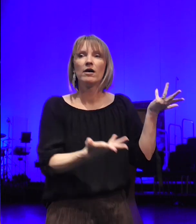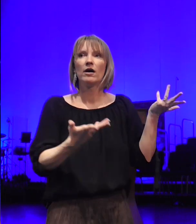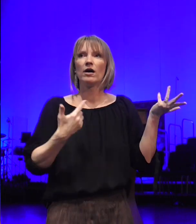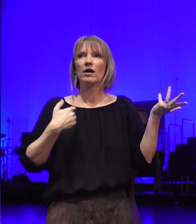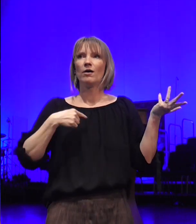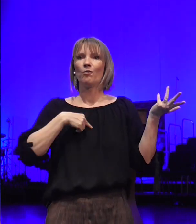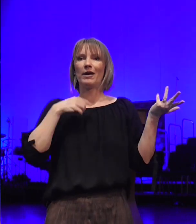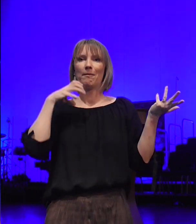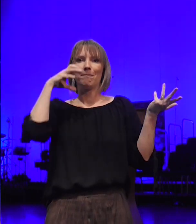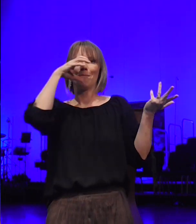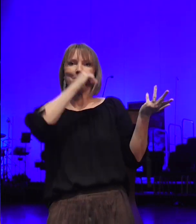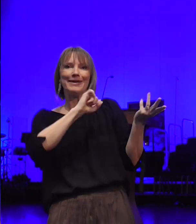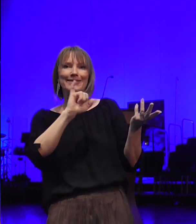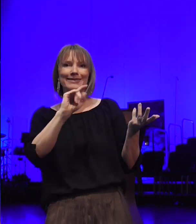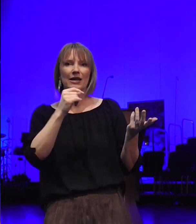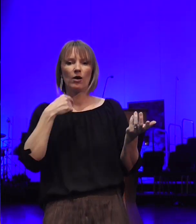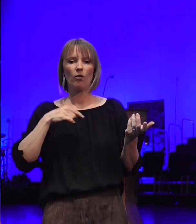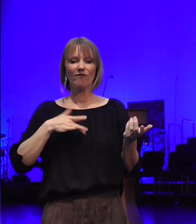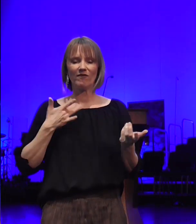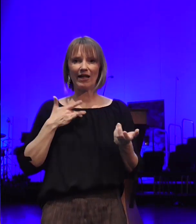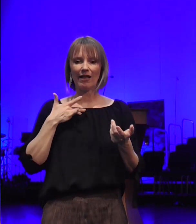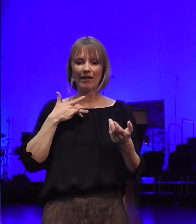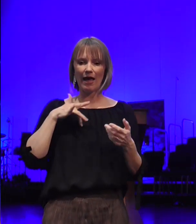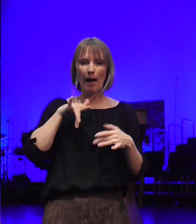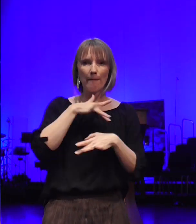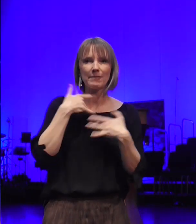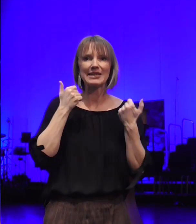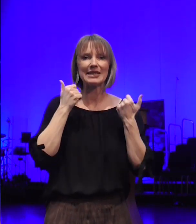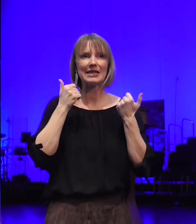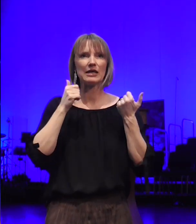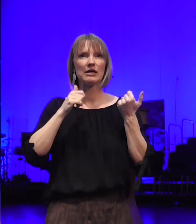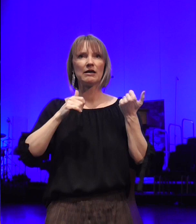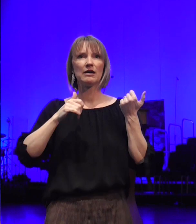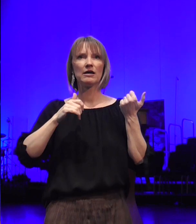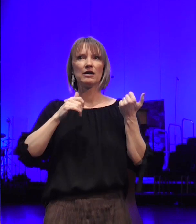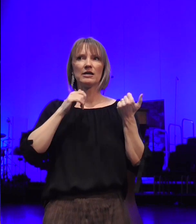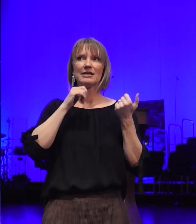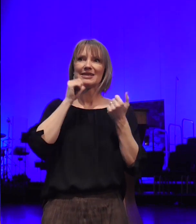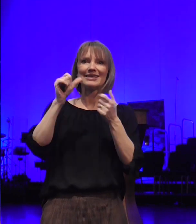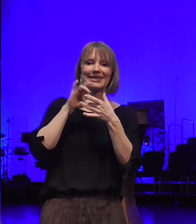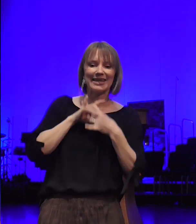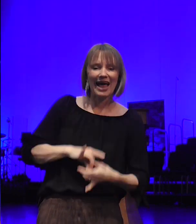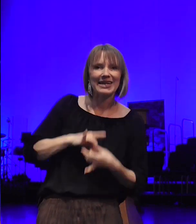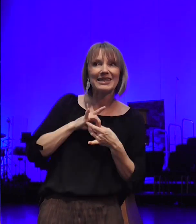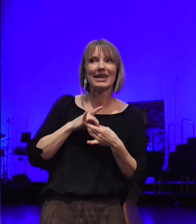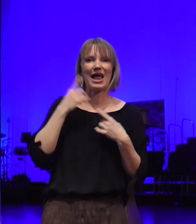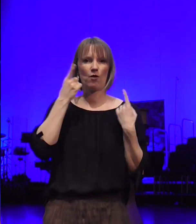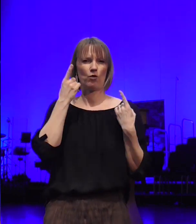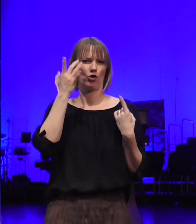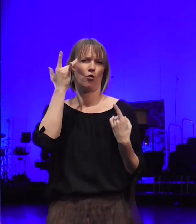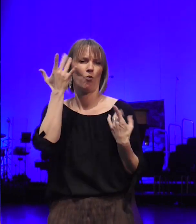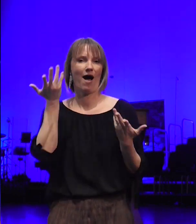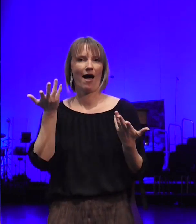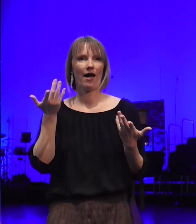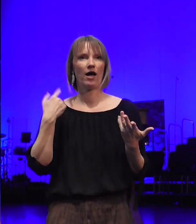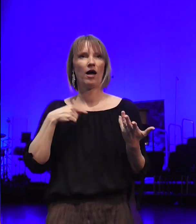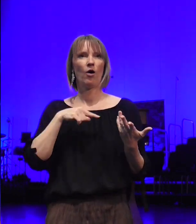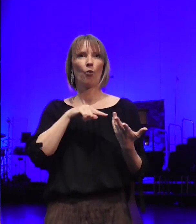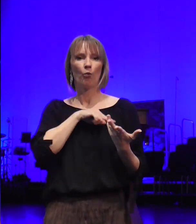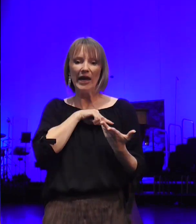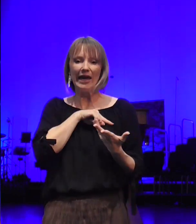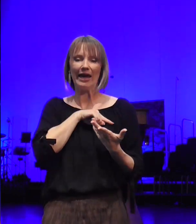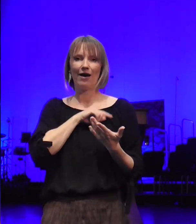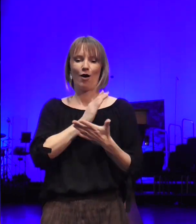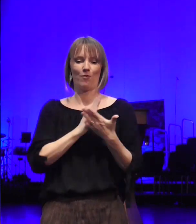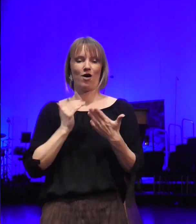we're missing it. And we're feeling empty and disconnected and wondering why. We are a part of our own